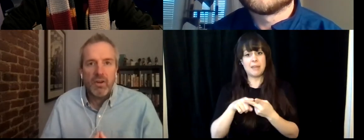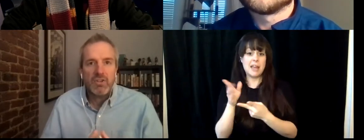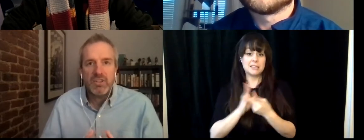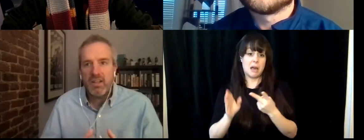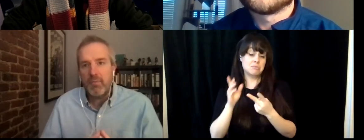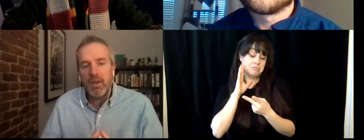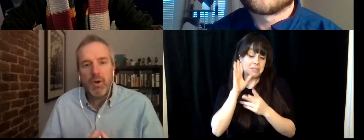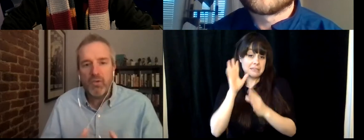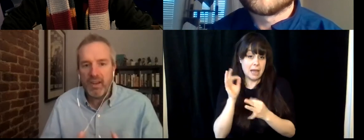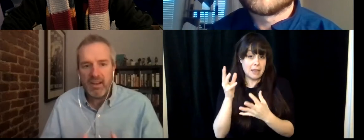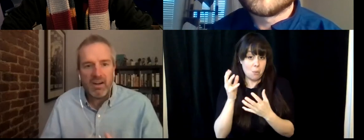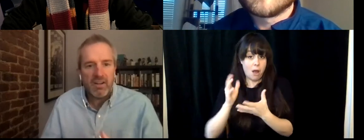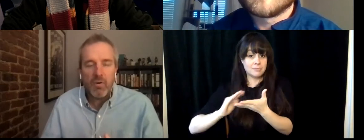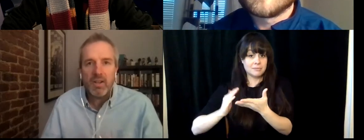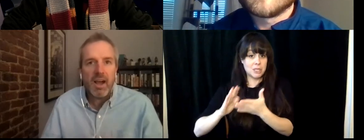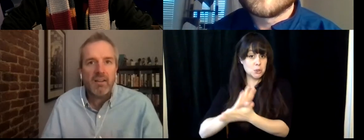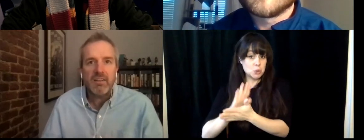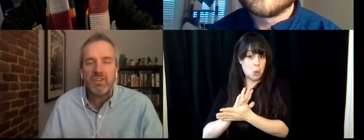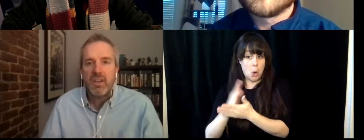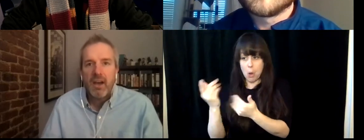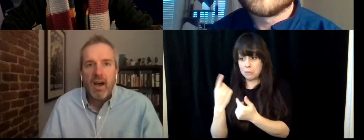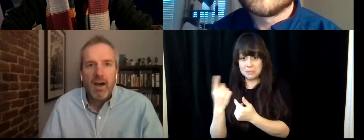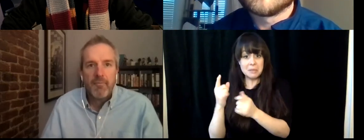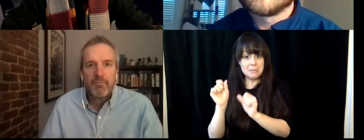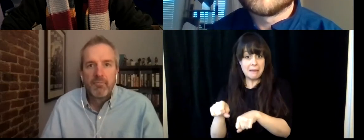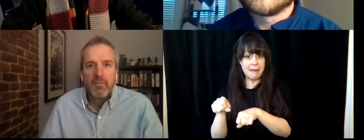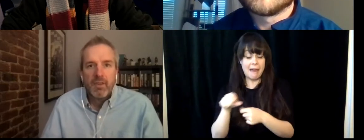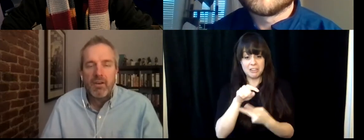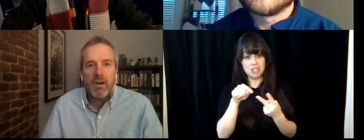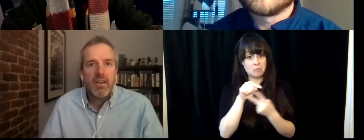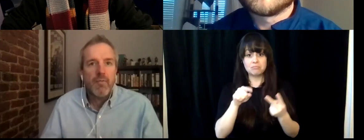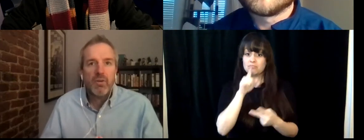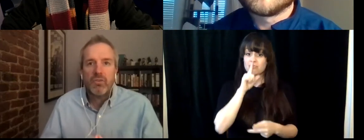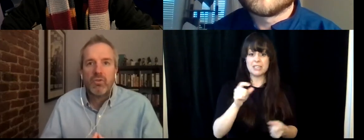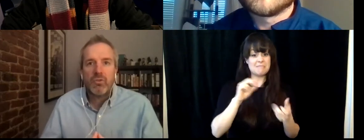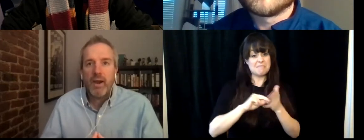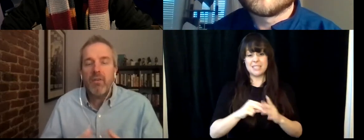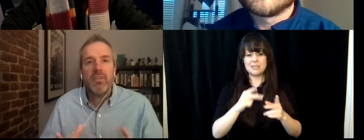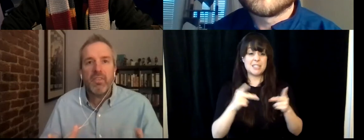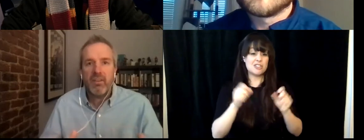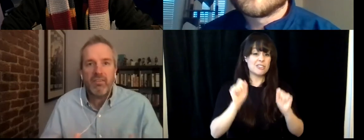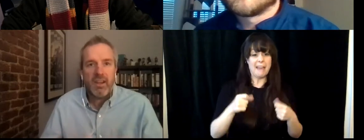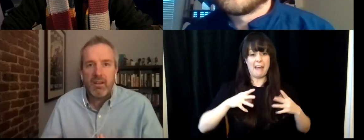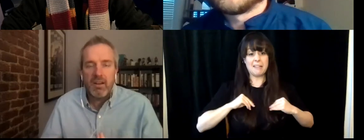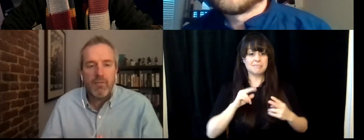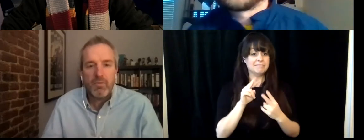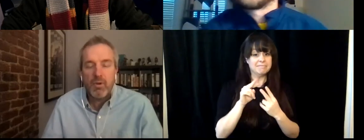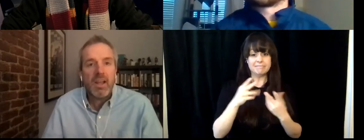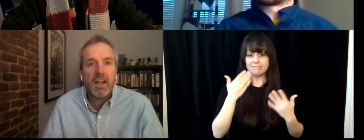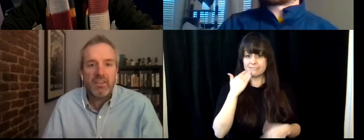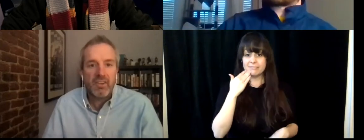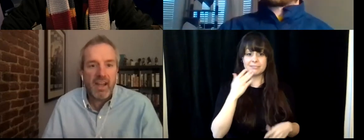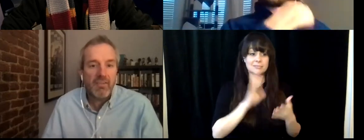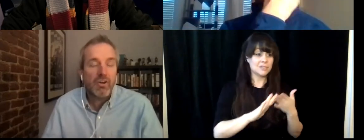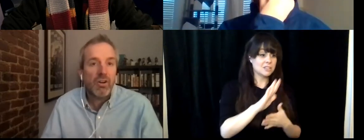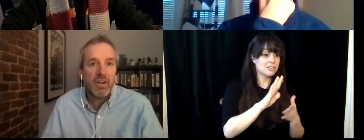you're interested in post-secondary and going to college, there are a number of schools around the state, a number of community